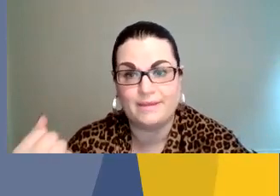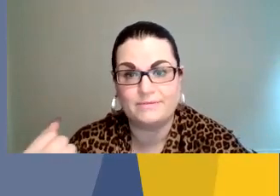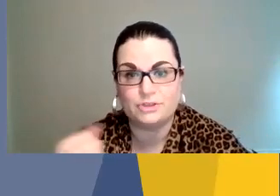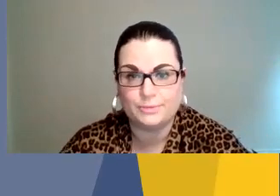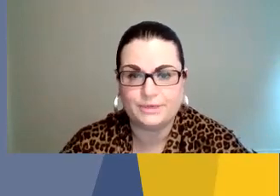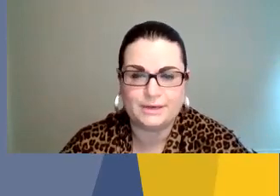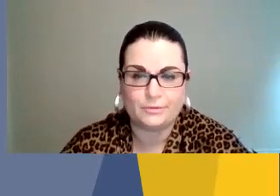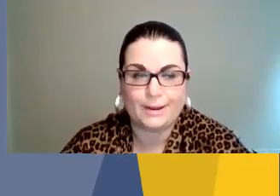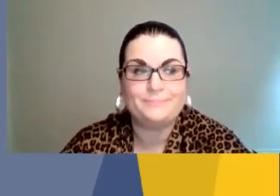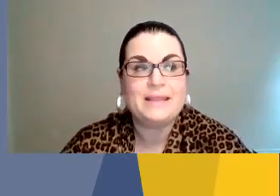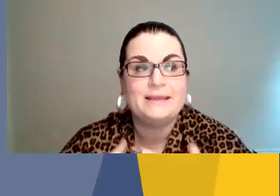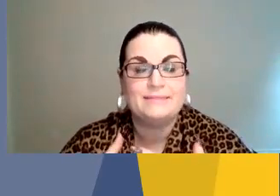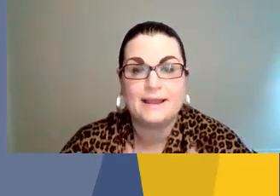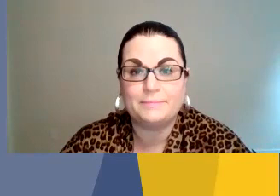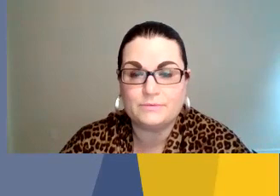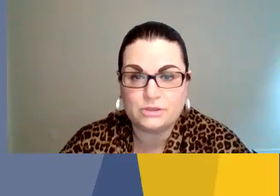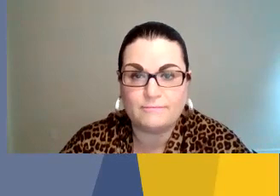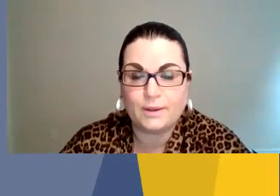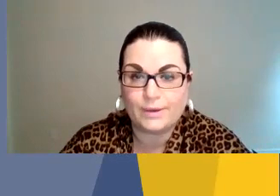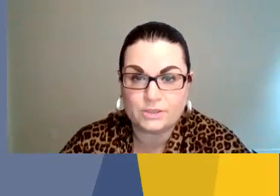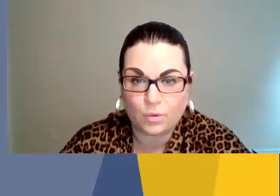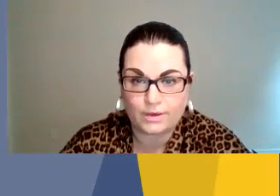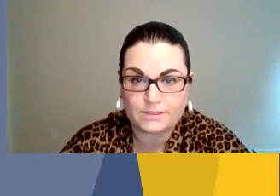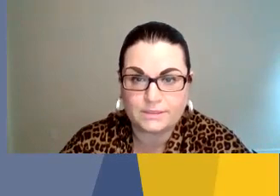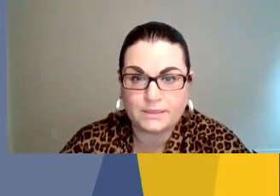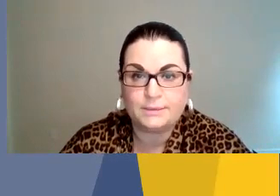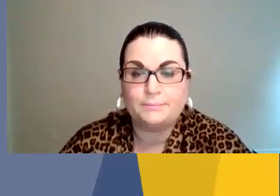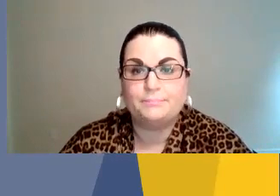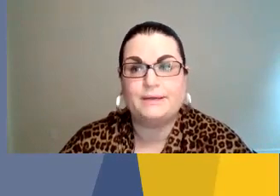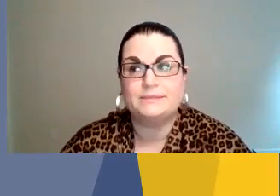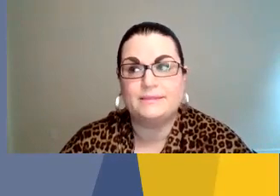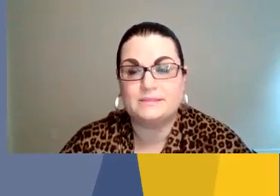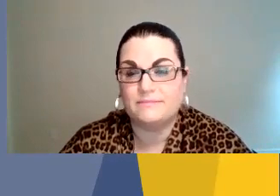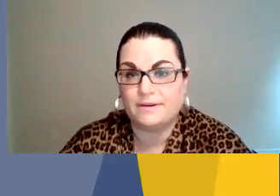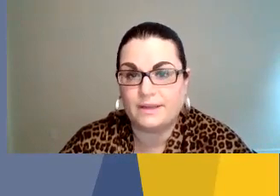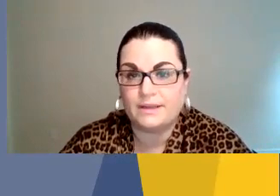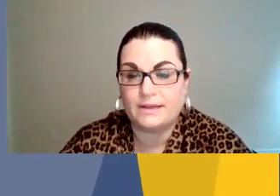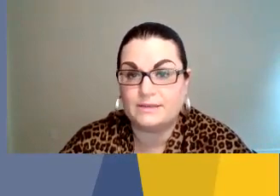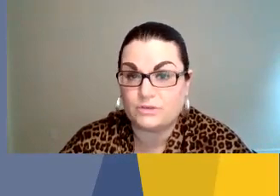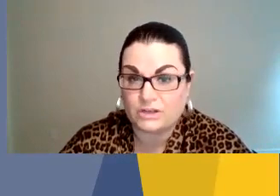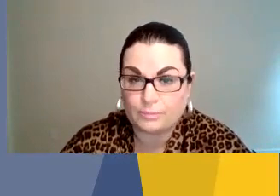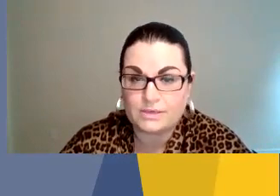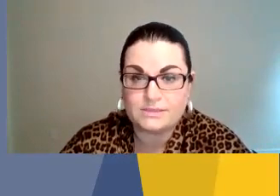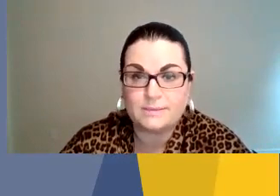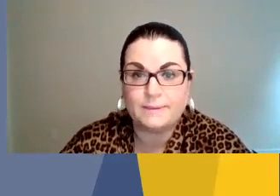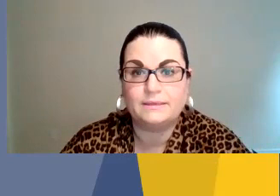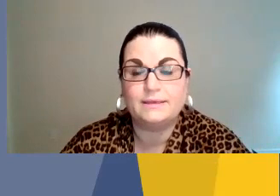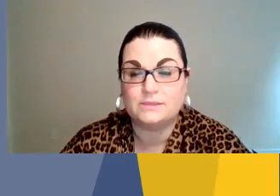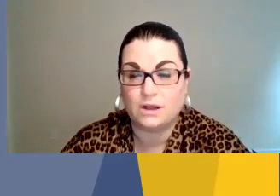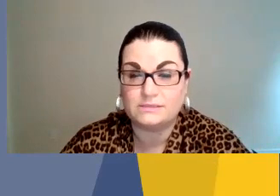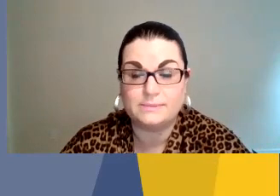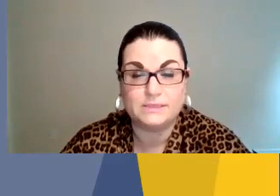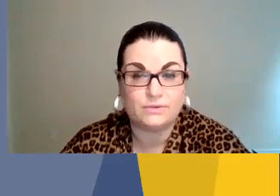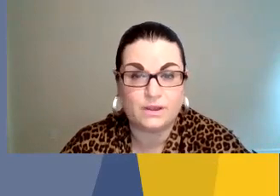way, they've interpreted it another way. That can be resolved by going to court, but that's a very stressful process typically.